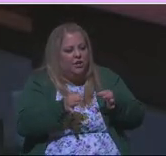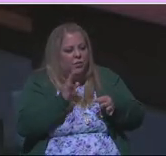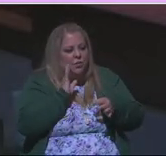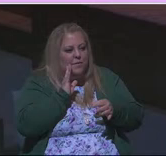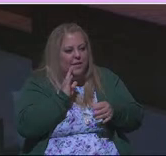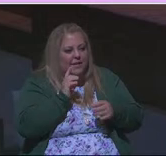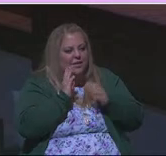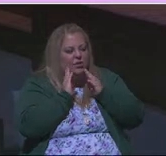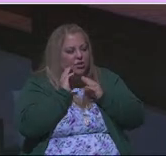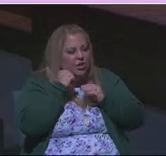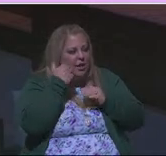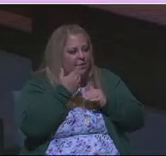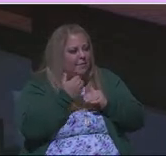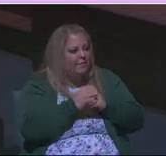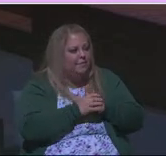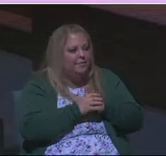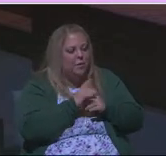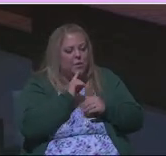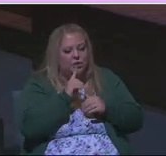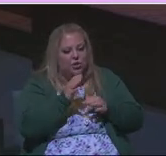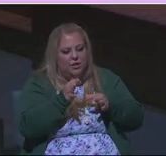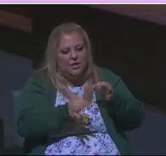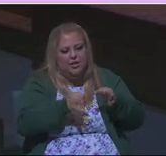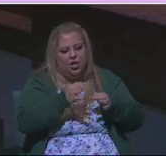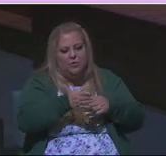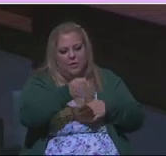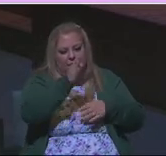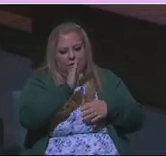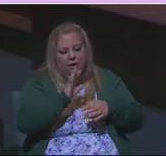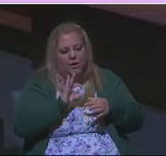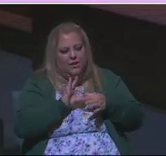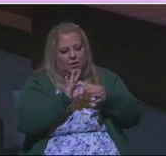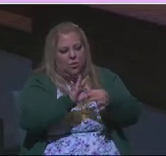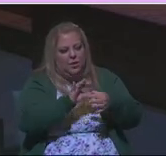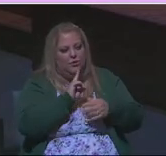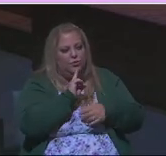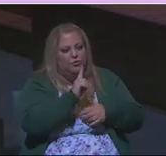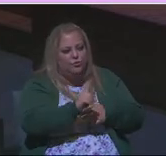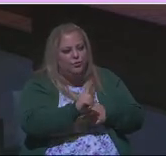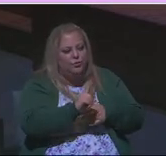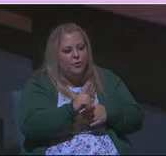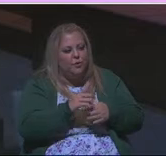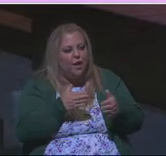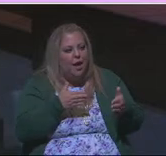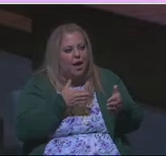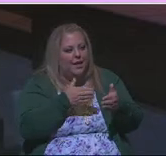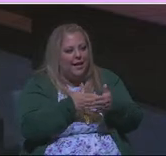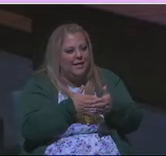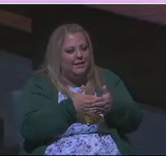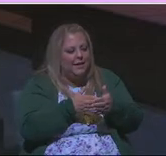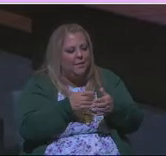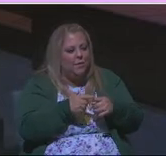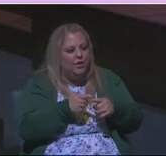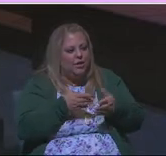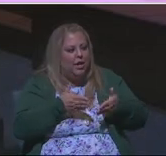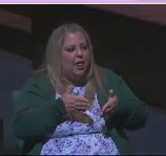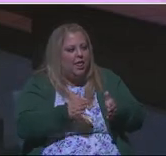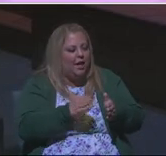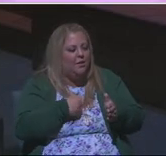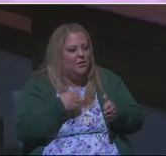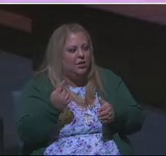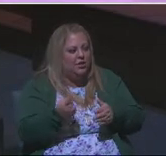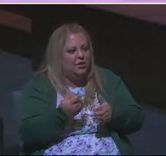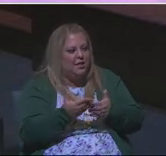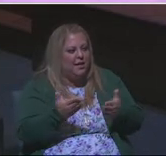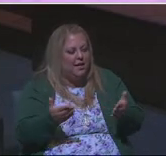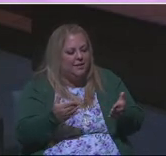we are sure that judgment, that the judgment of God is according to truth against them which commit such things, because God